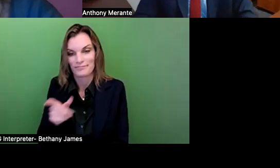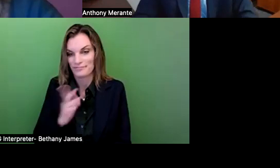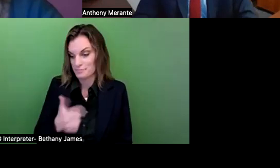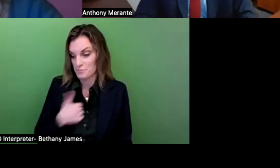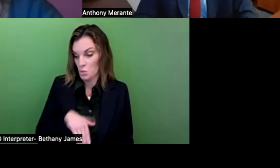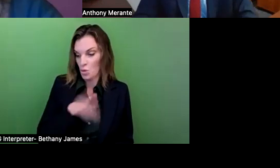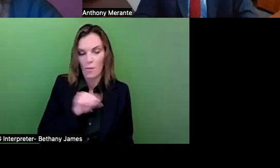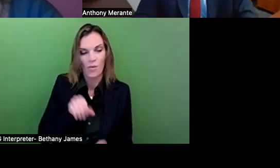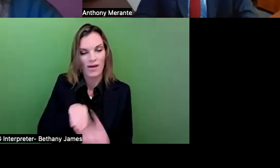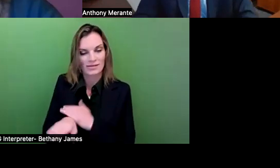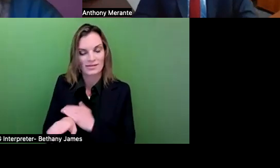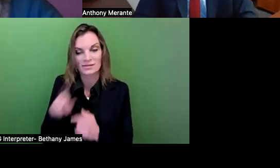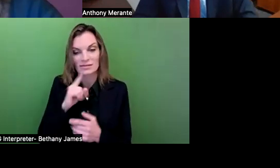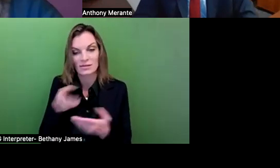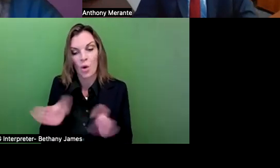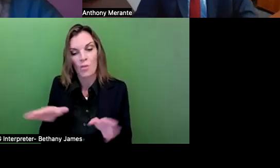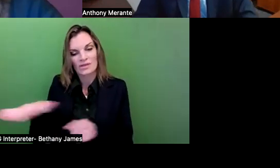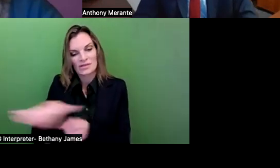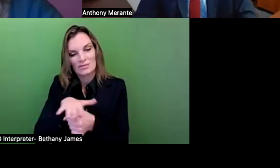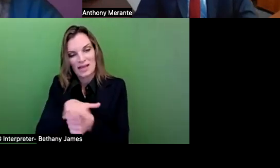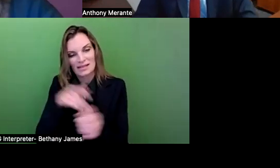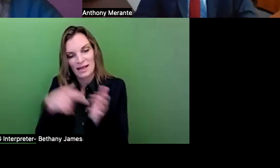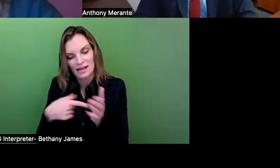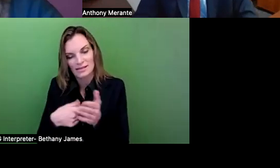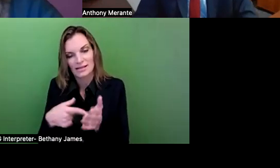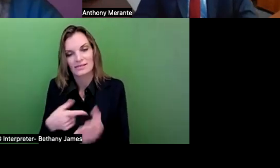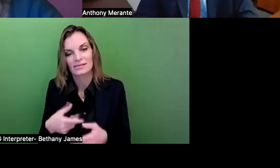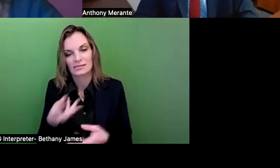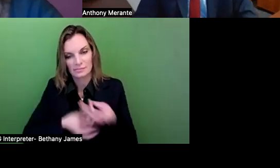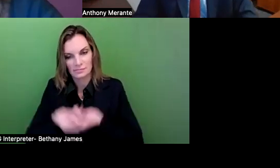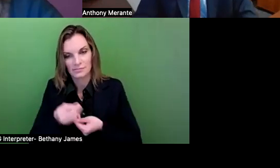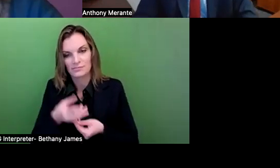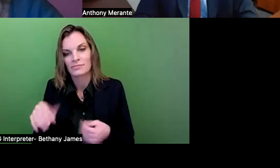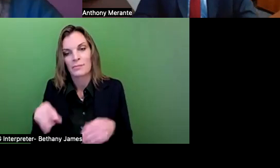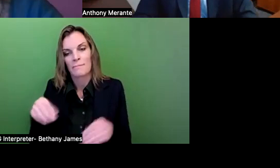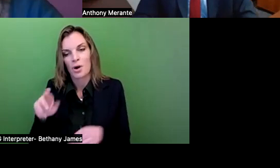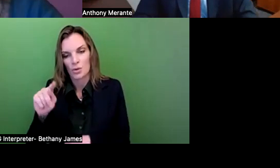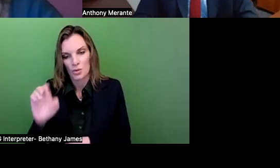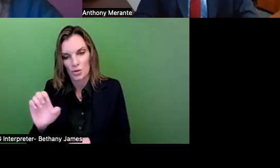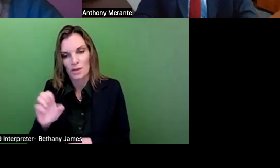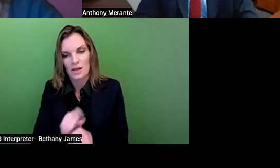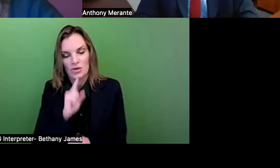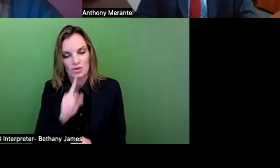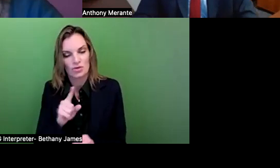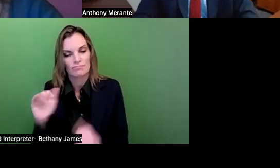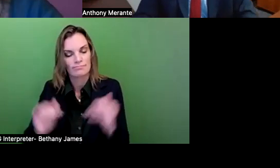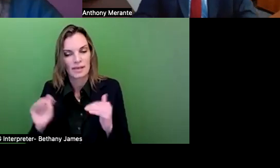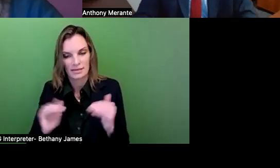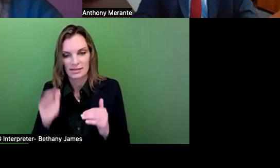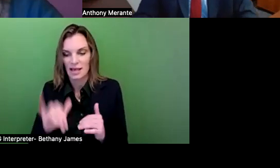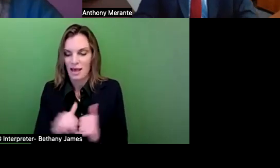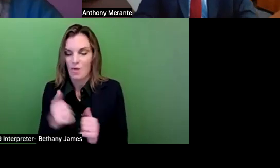waterfront. Open space, access, affordability, and market rate, because you want to make sure you have that mixture. That's how we can grow the